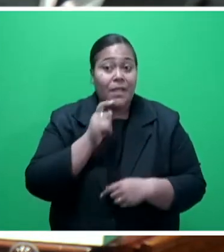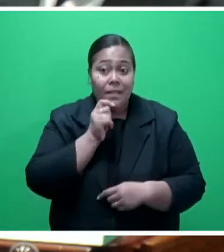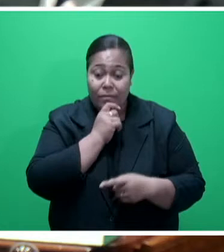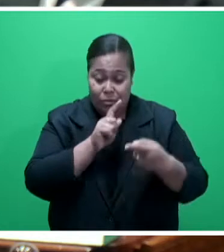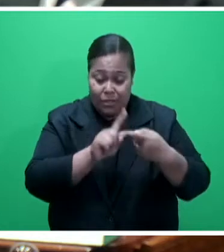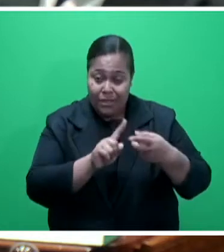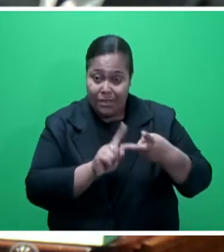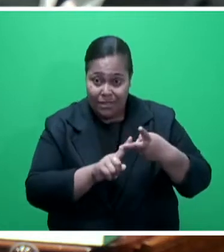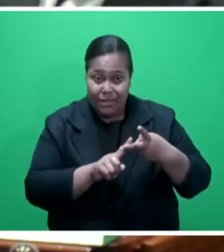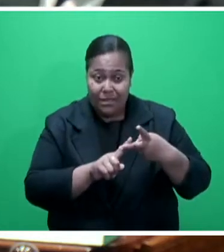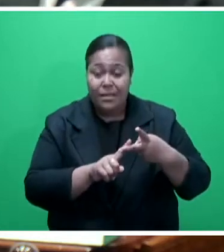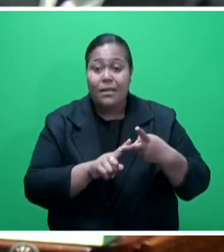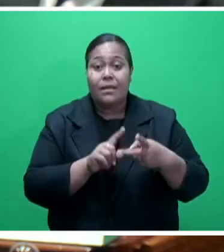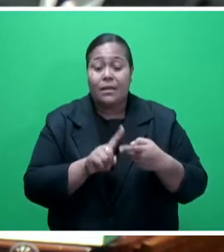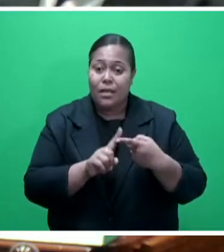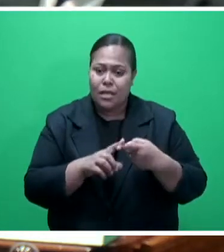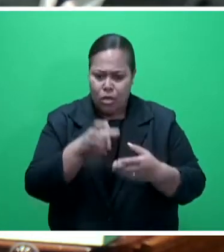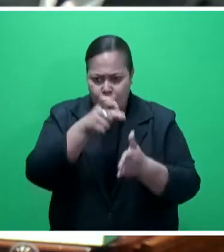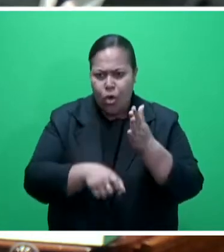Taveuni, cost of